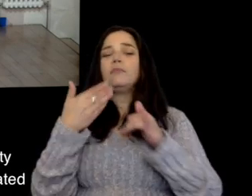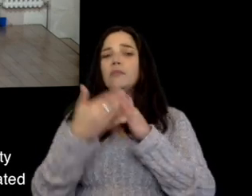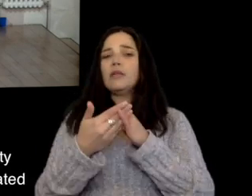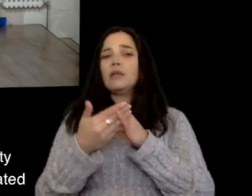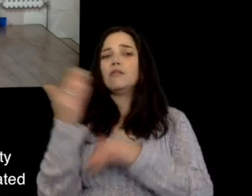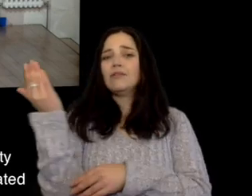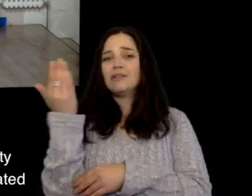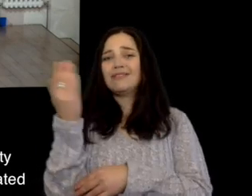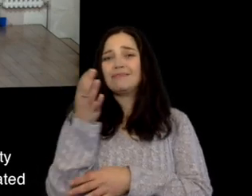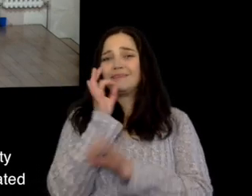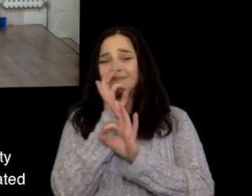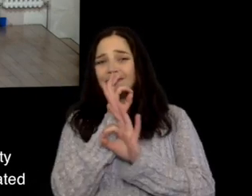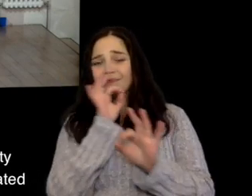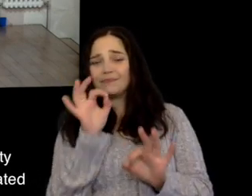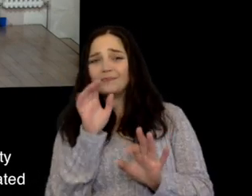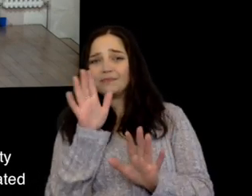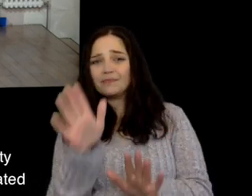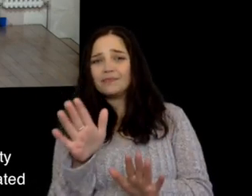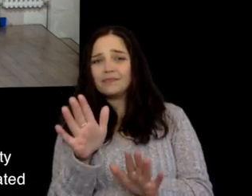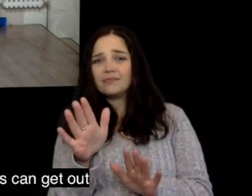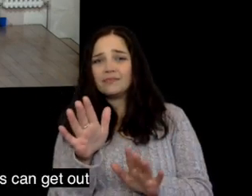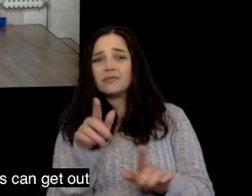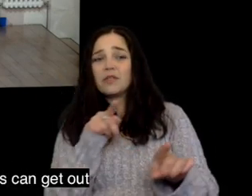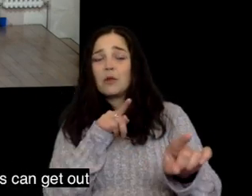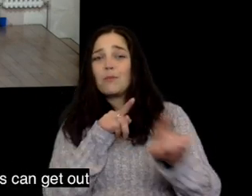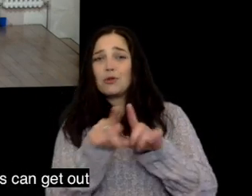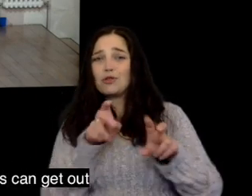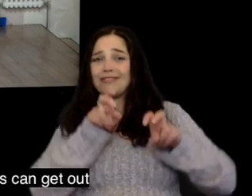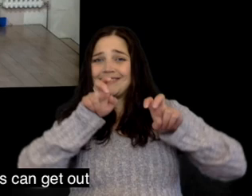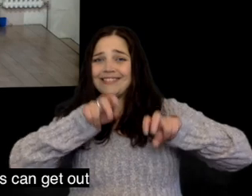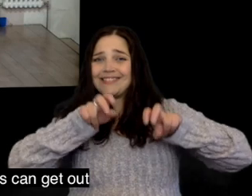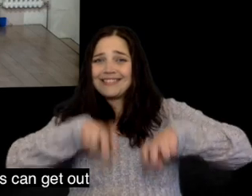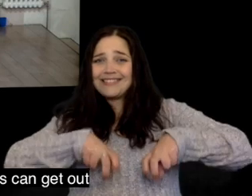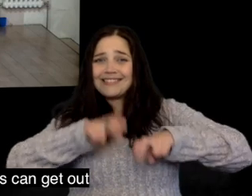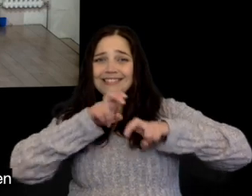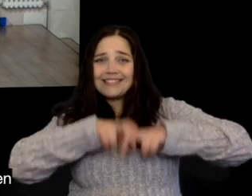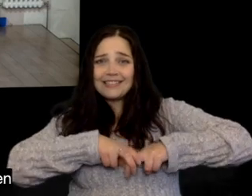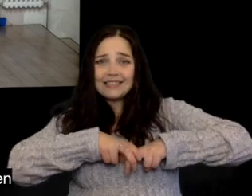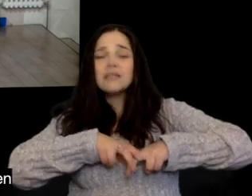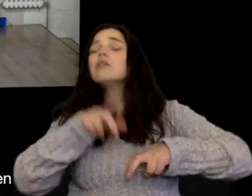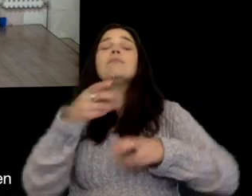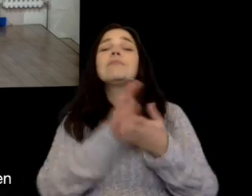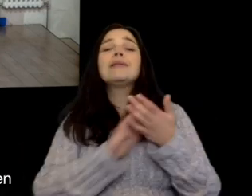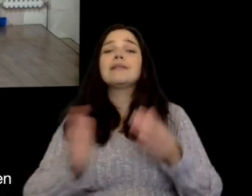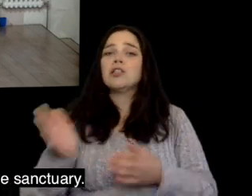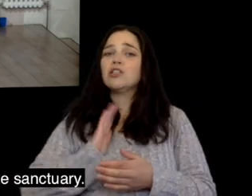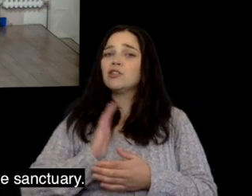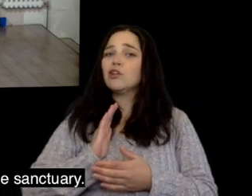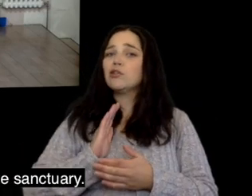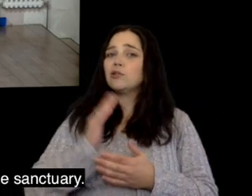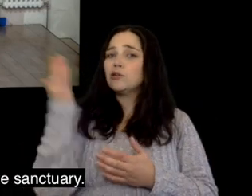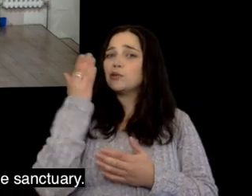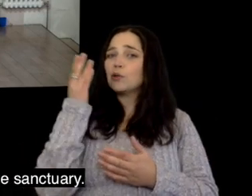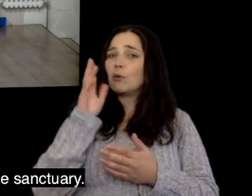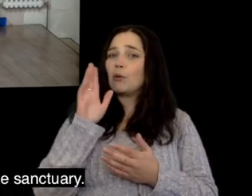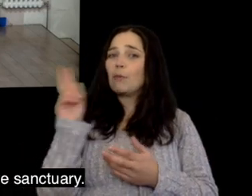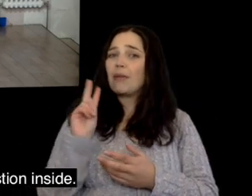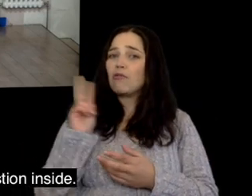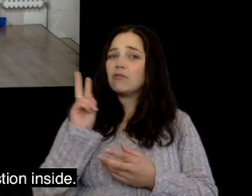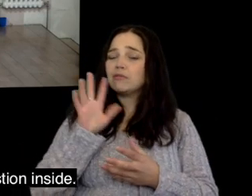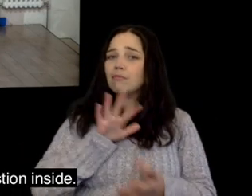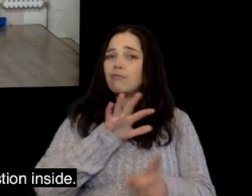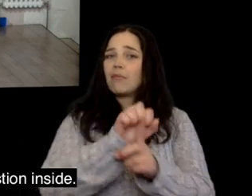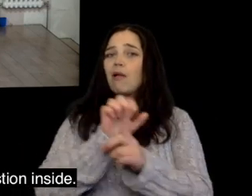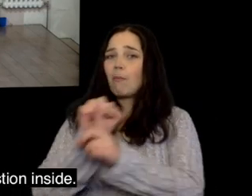At the end of the service, can I ask the biggest majority of you to remain seated so that the Sunday school parents can get out and get